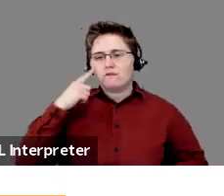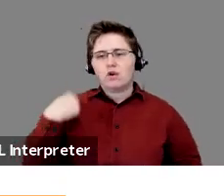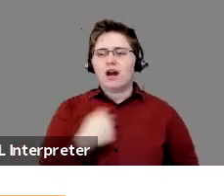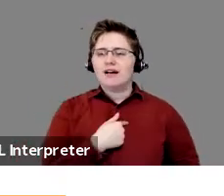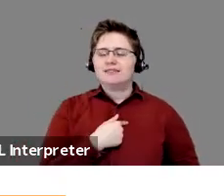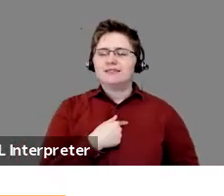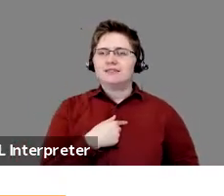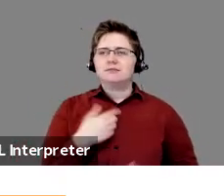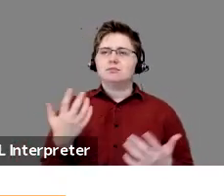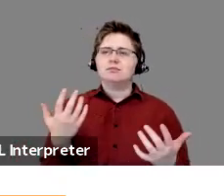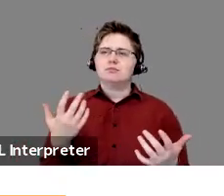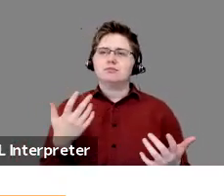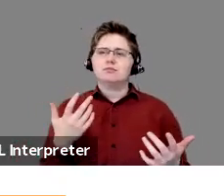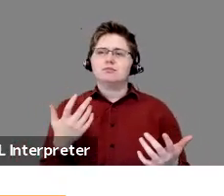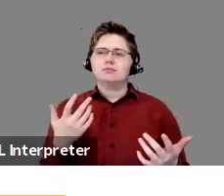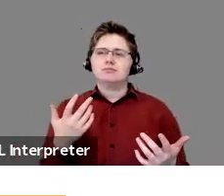very